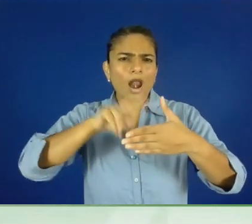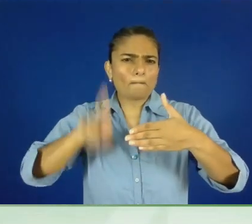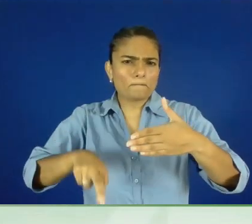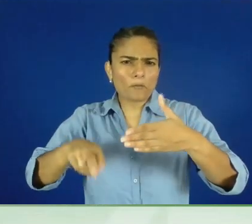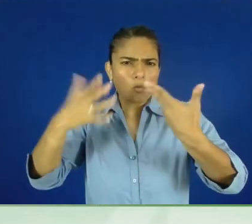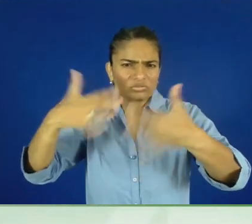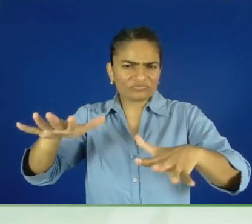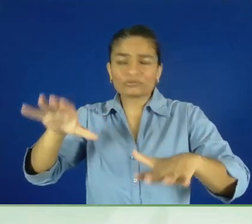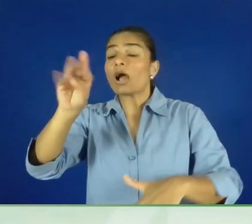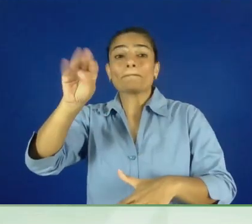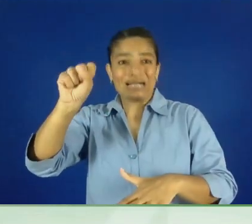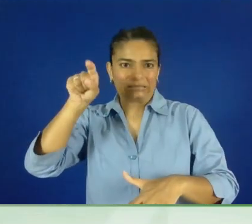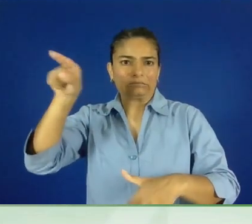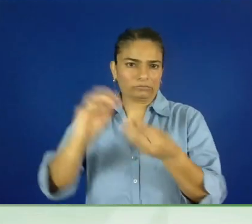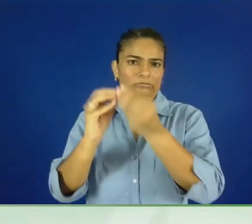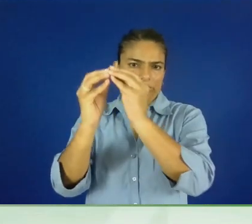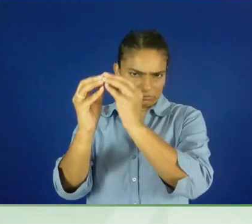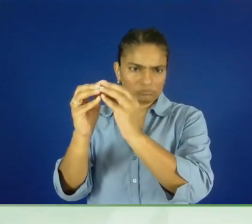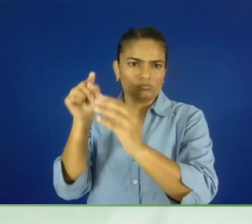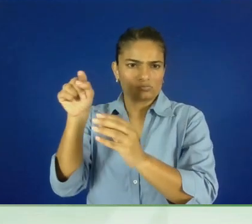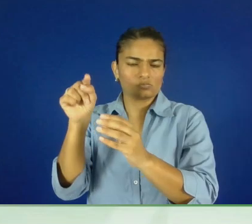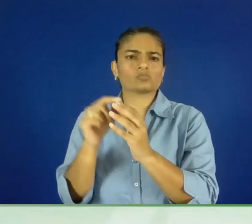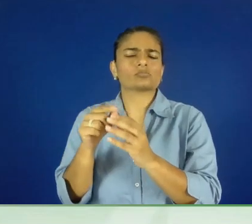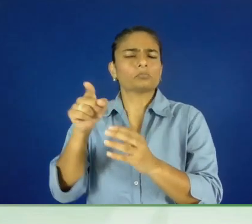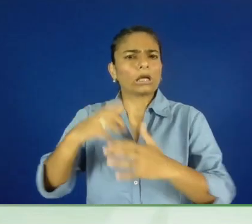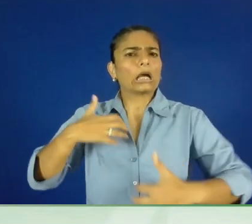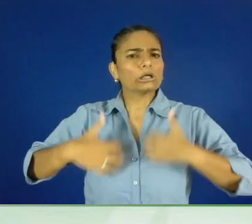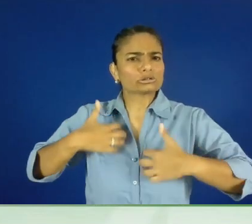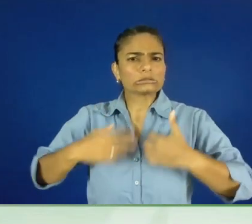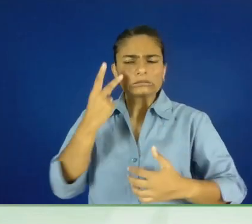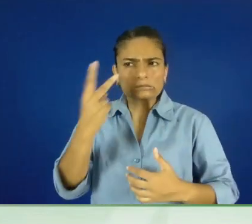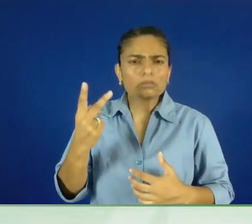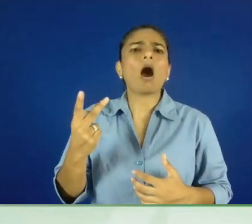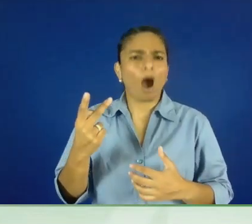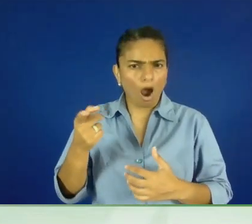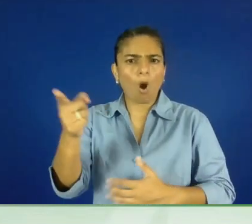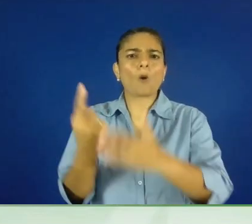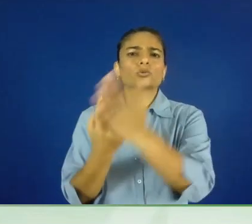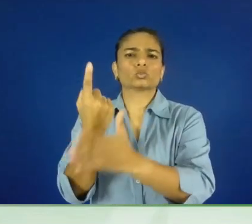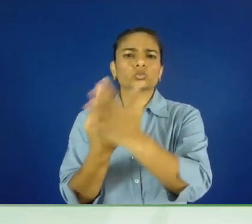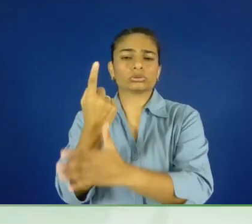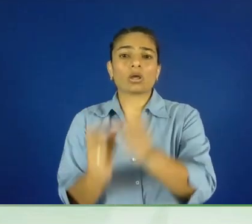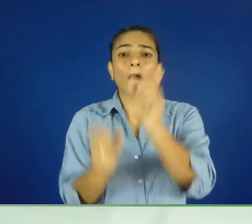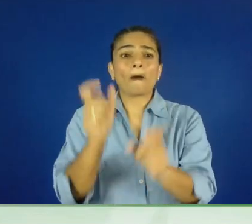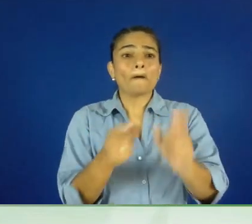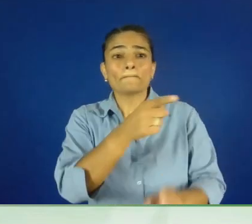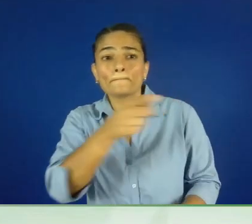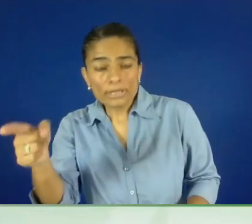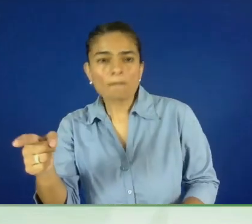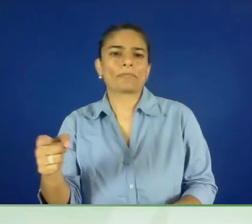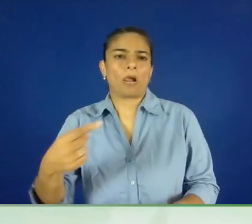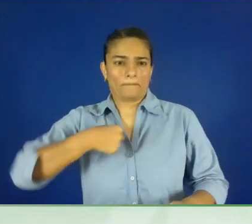It's interesting to see the opportunities this brings for people. And from part, I was testing it myself to see,